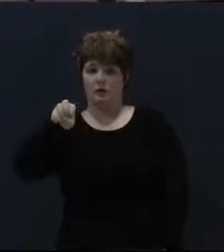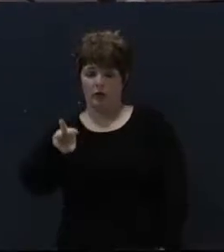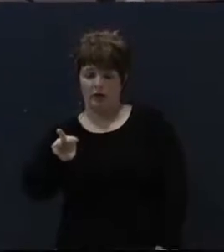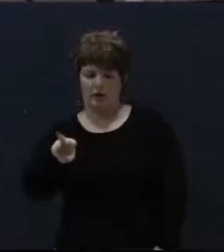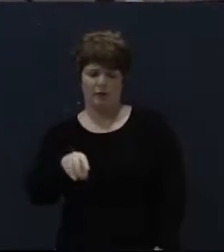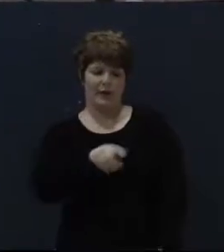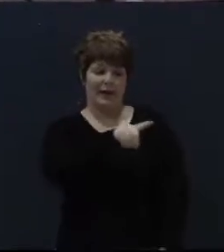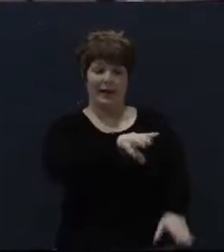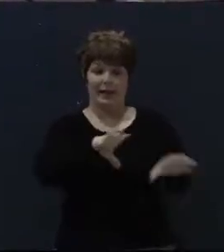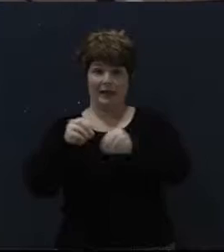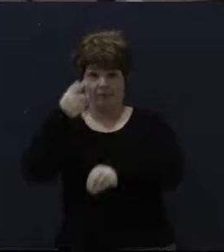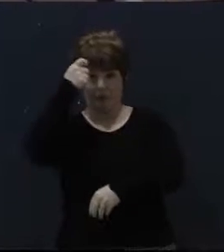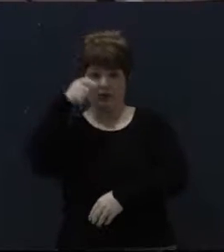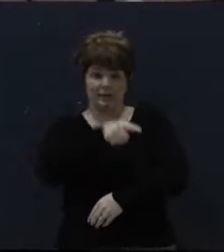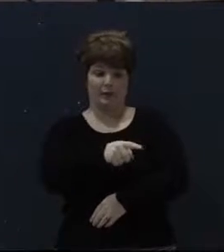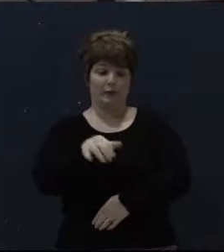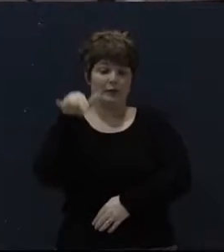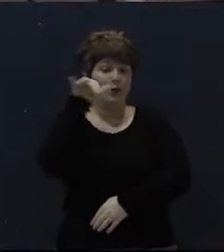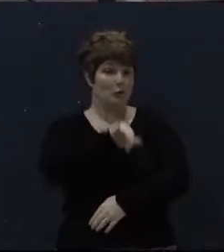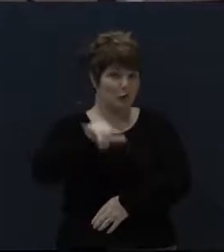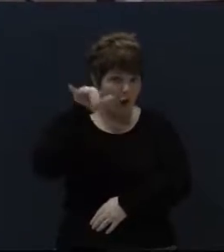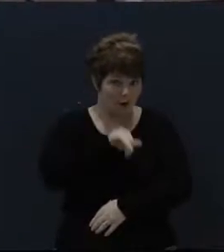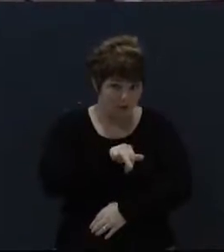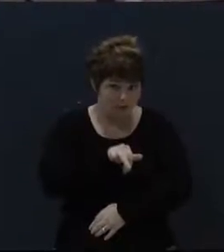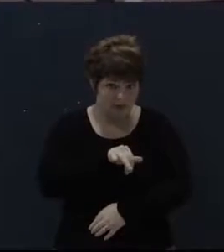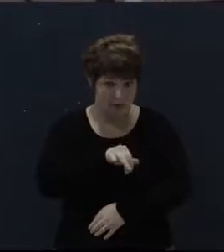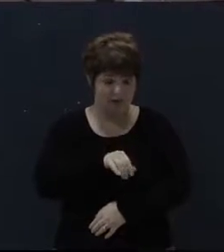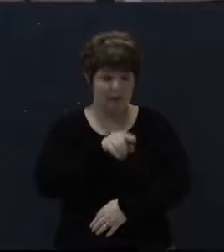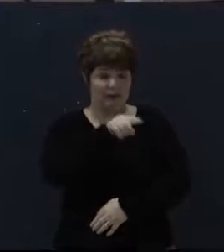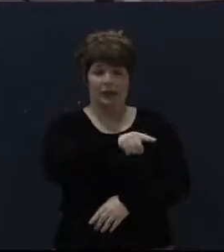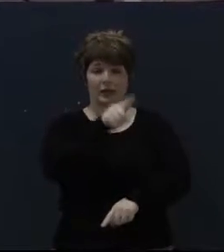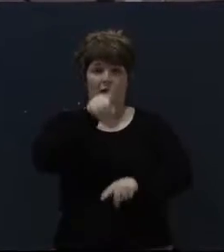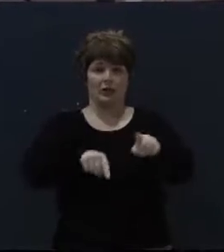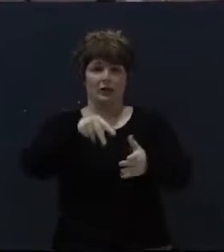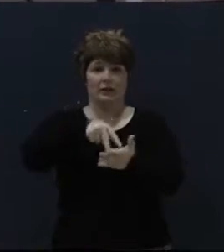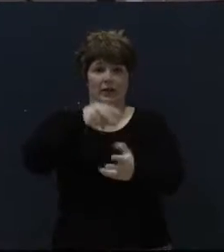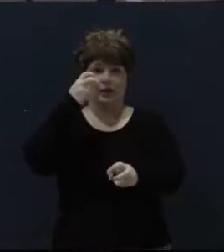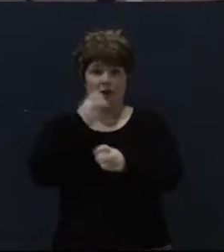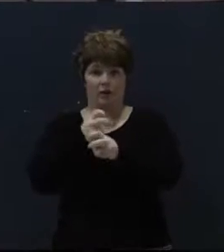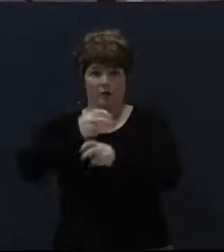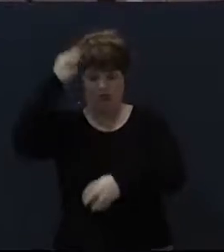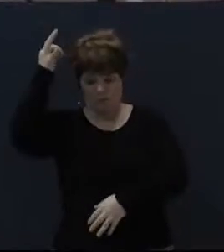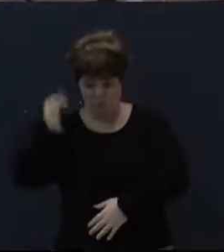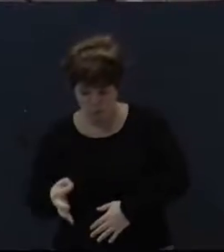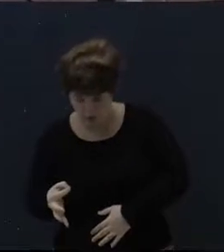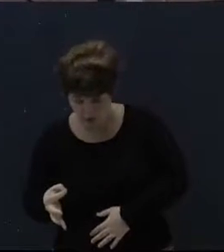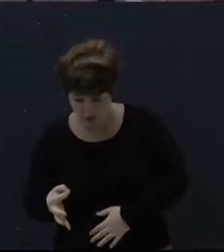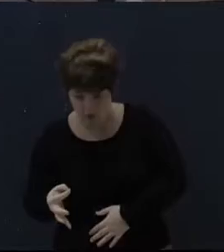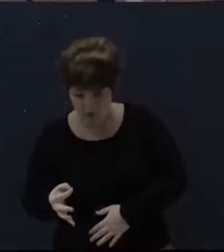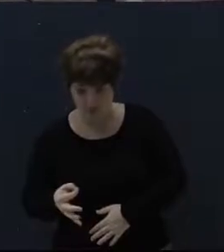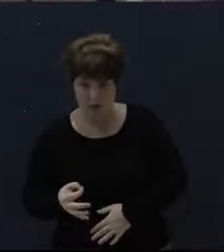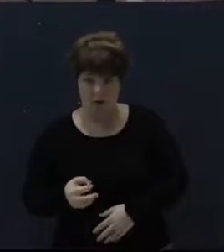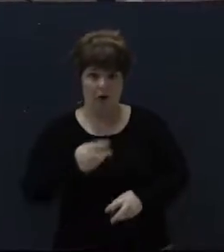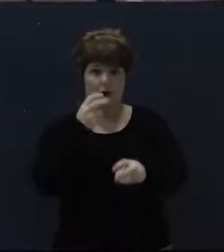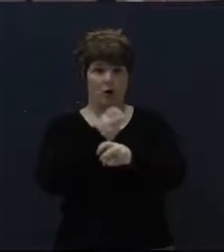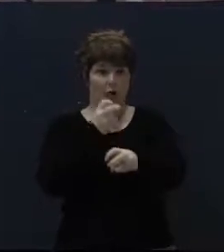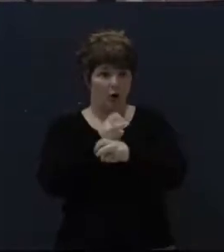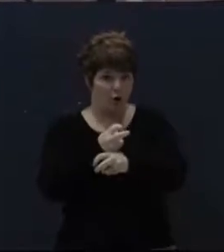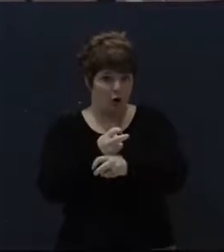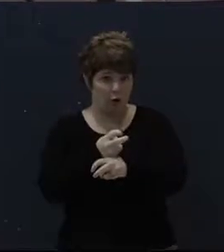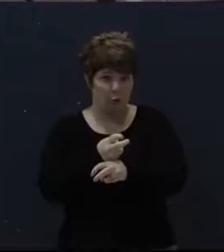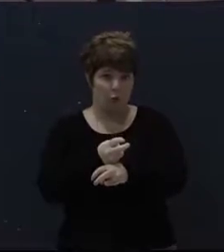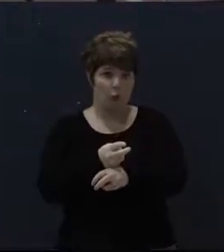Hello. I'm preaching. He couldn't stand hard preaching. So anything hard was muddy. Anything